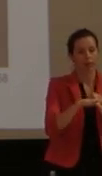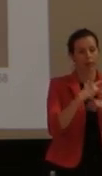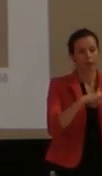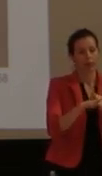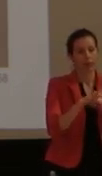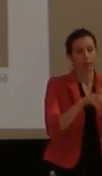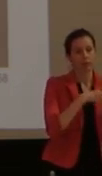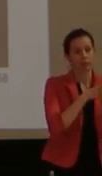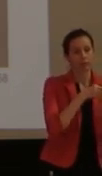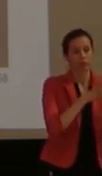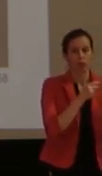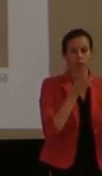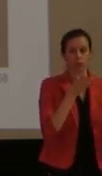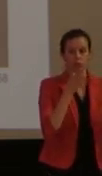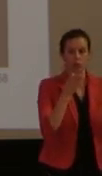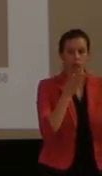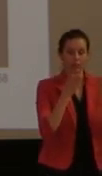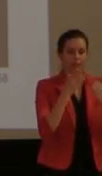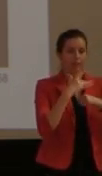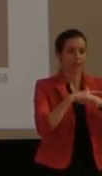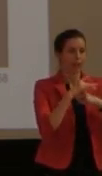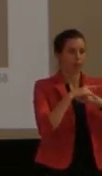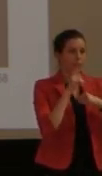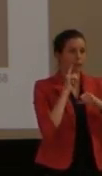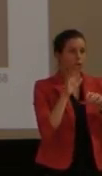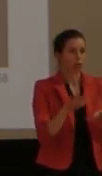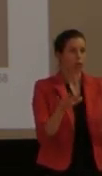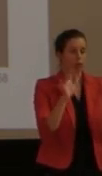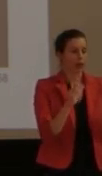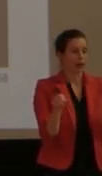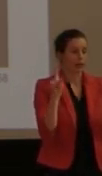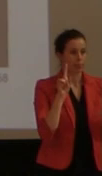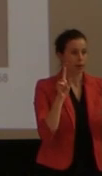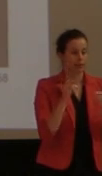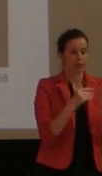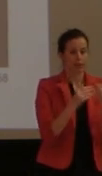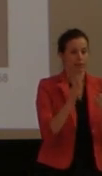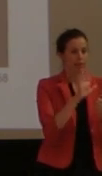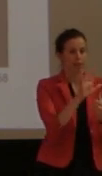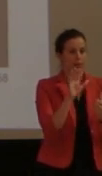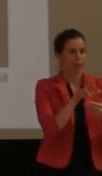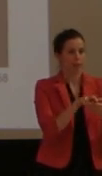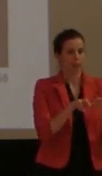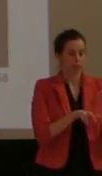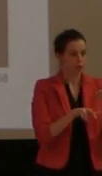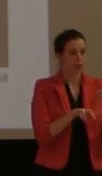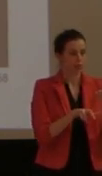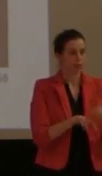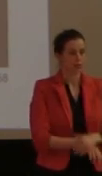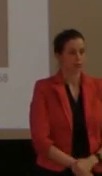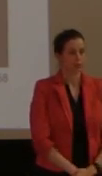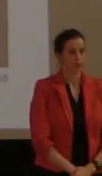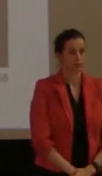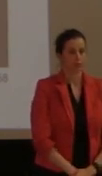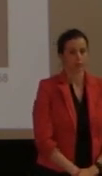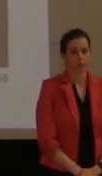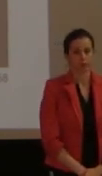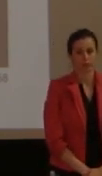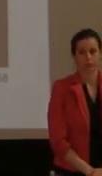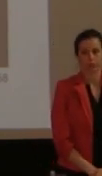of support services available to anyone, regardless of what results they are returned to them.